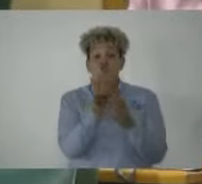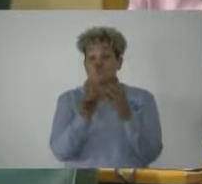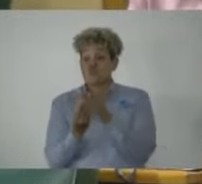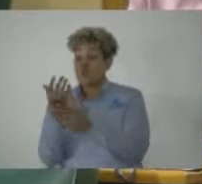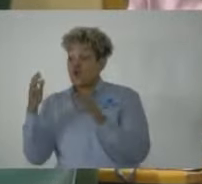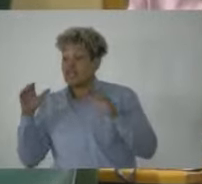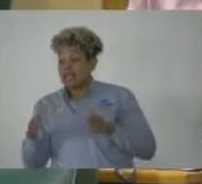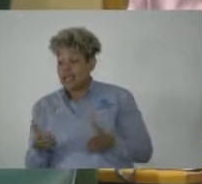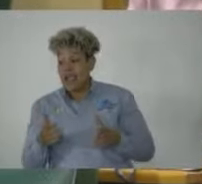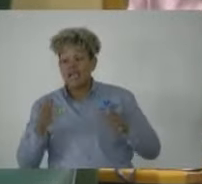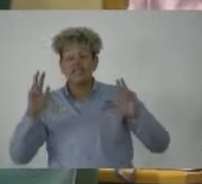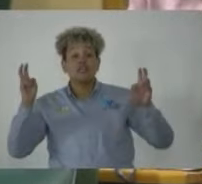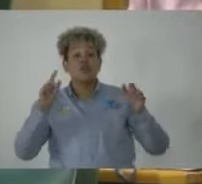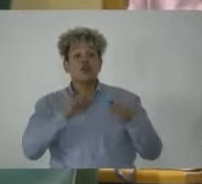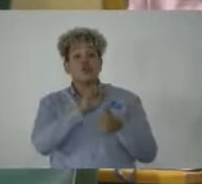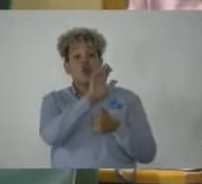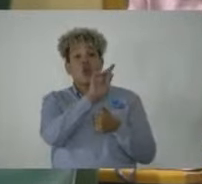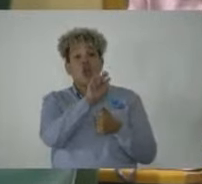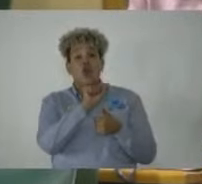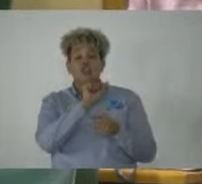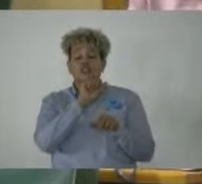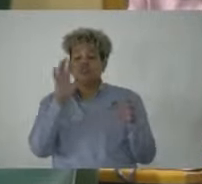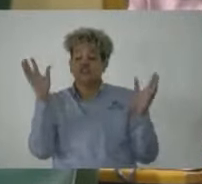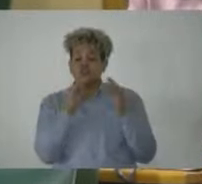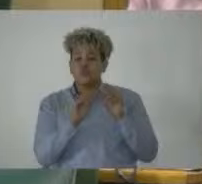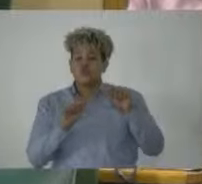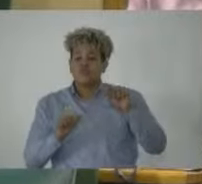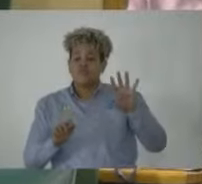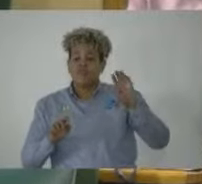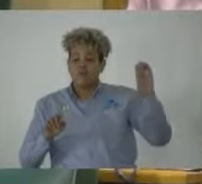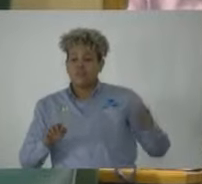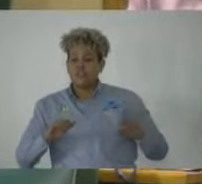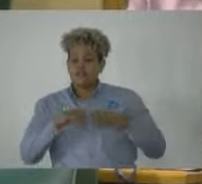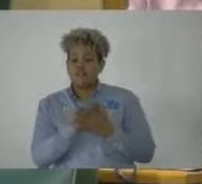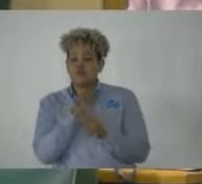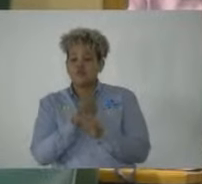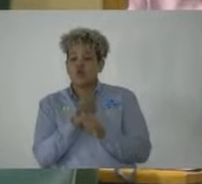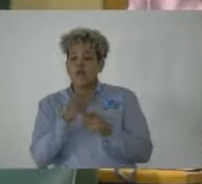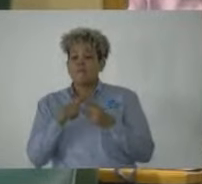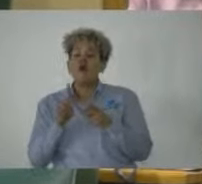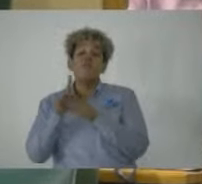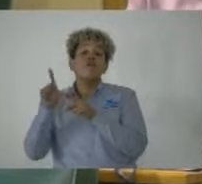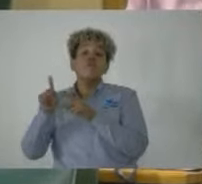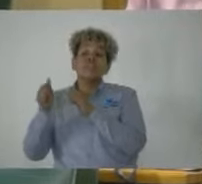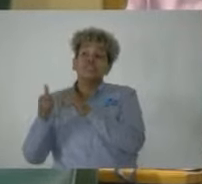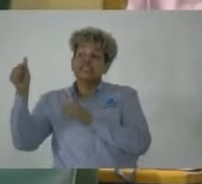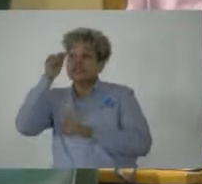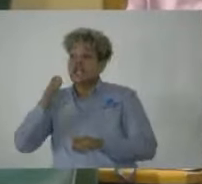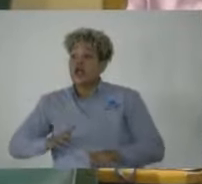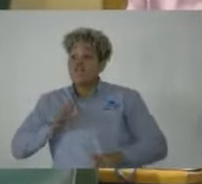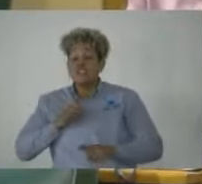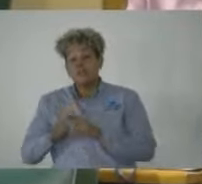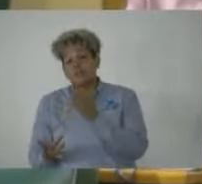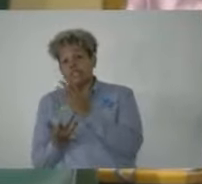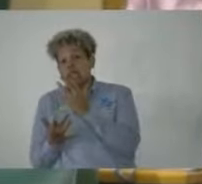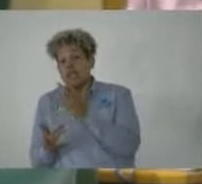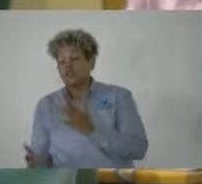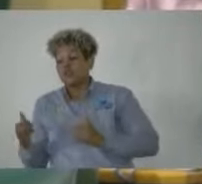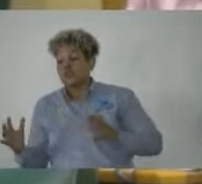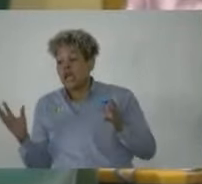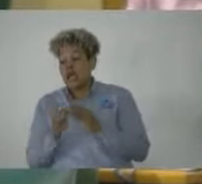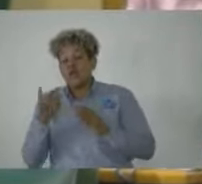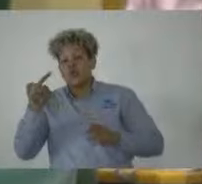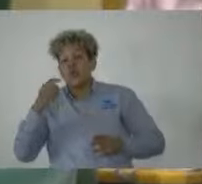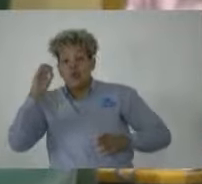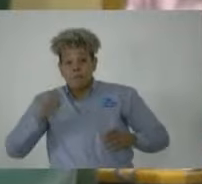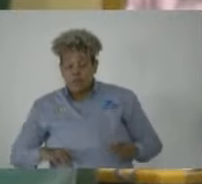categories were clerks, accounting for 24% of the new jobs, and professionals, senior officials, and technicians, which added